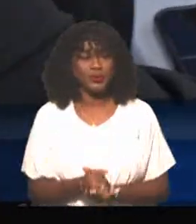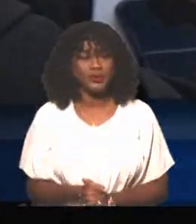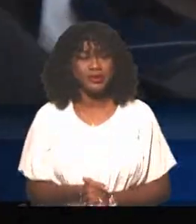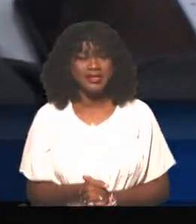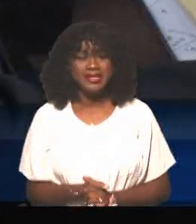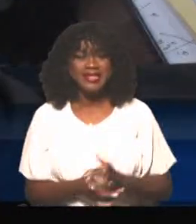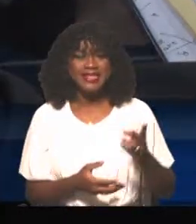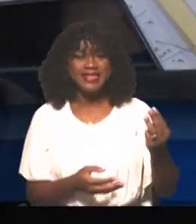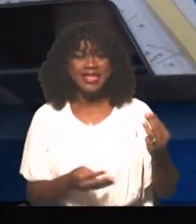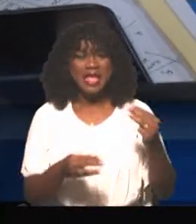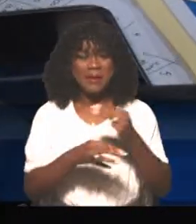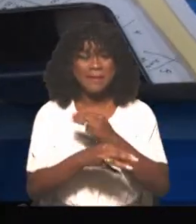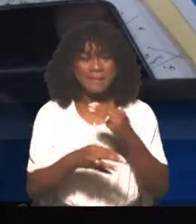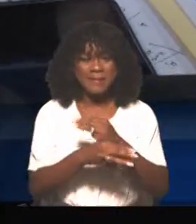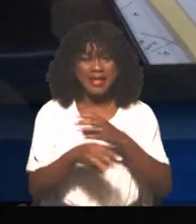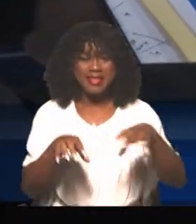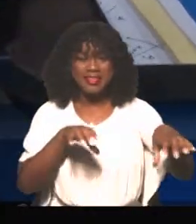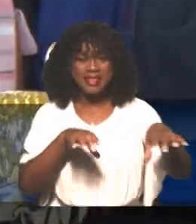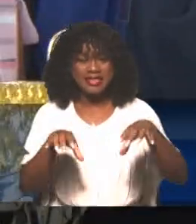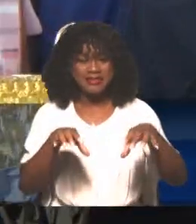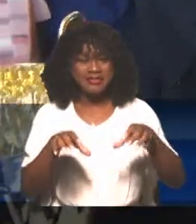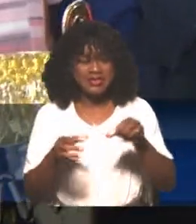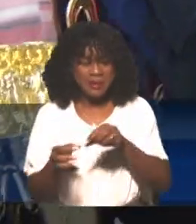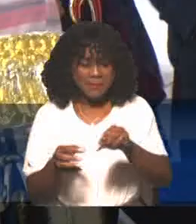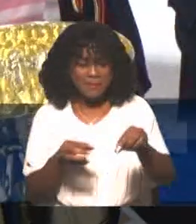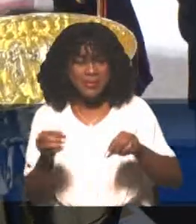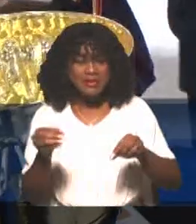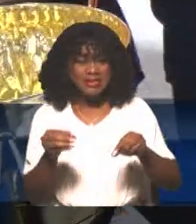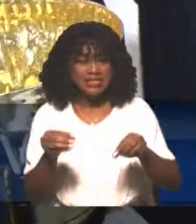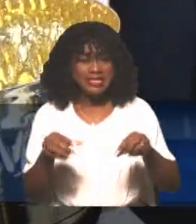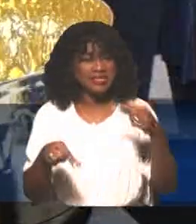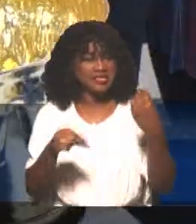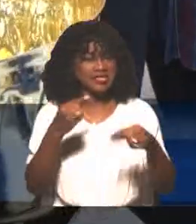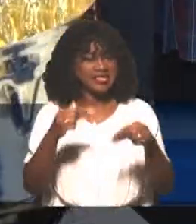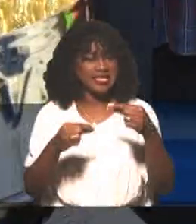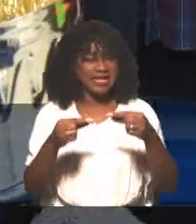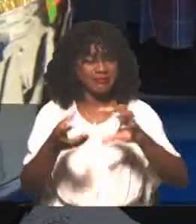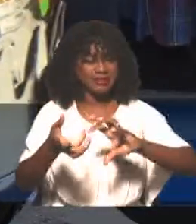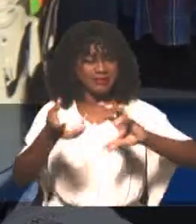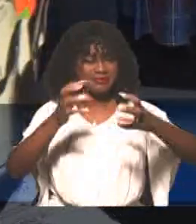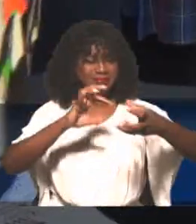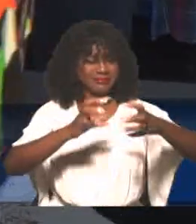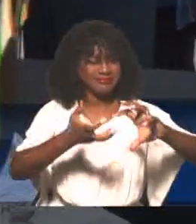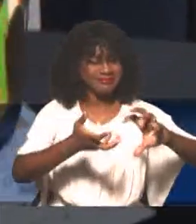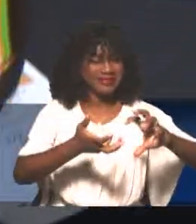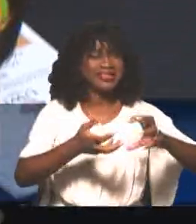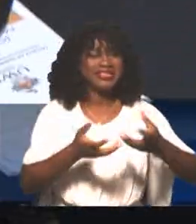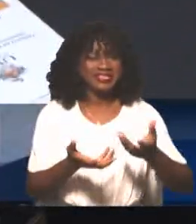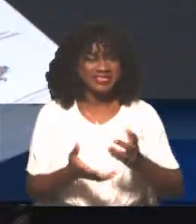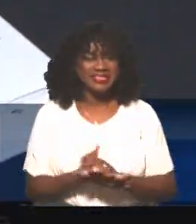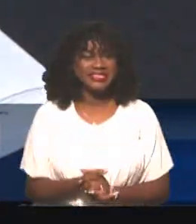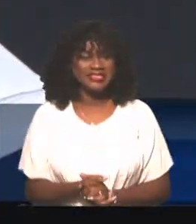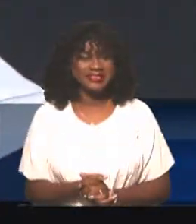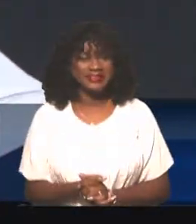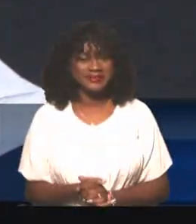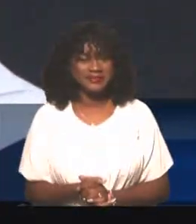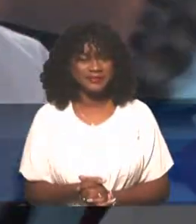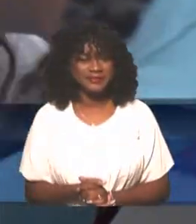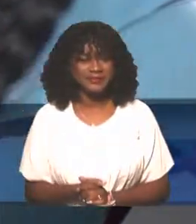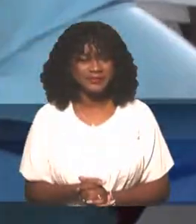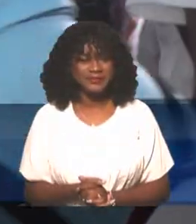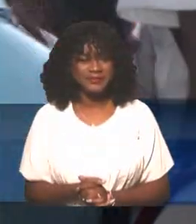in math-related activities such as puzzles, board games, and solving logical math-related designs that challenged their